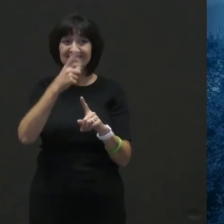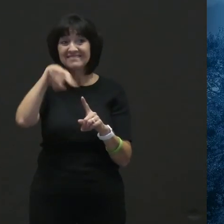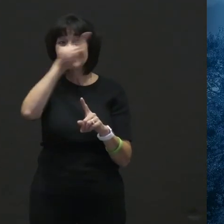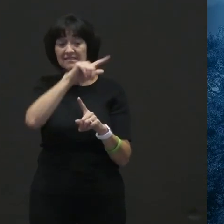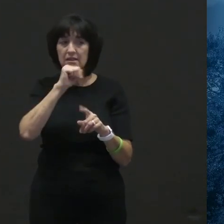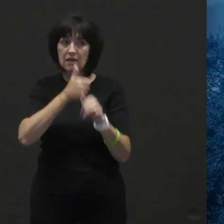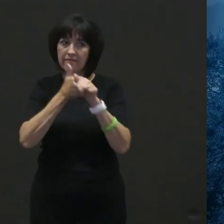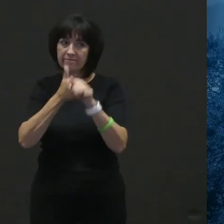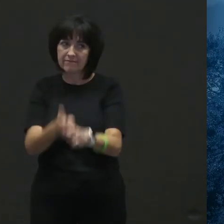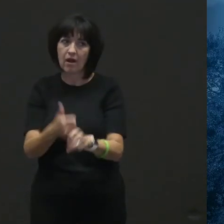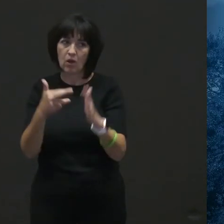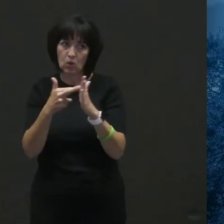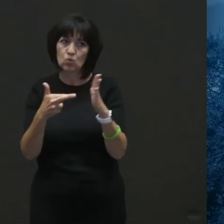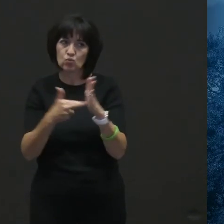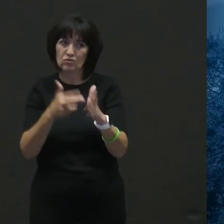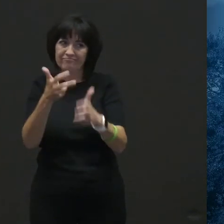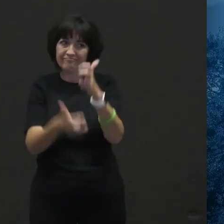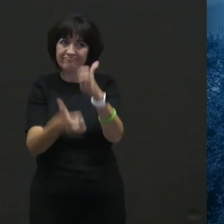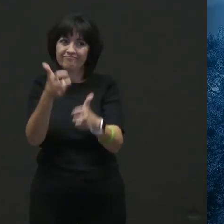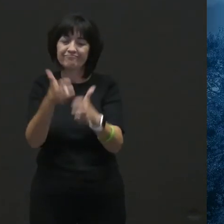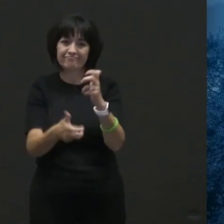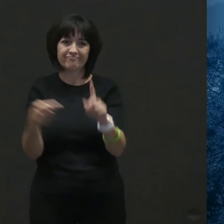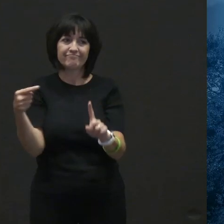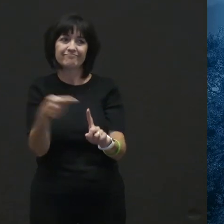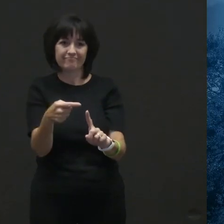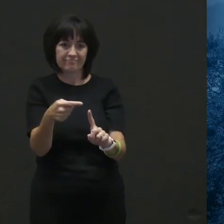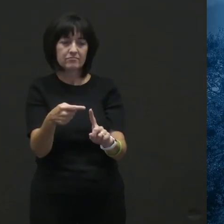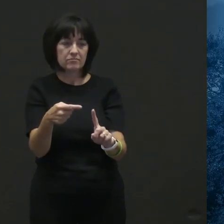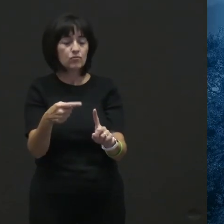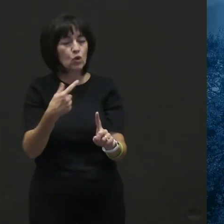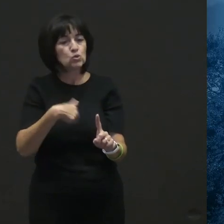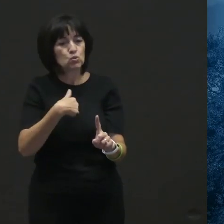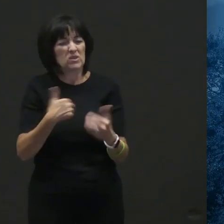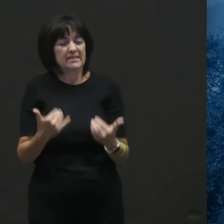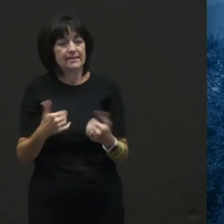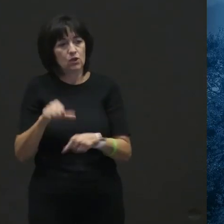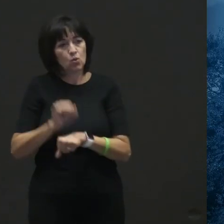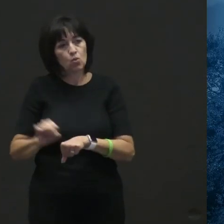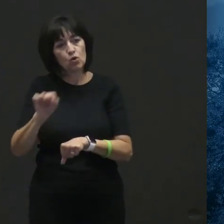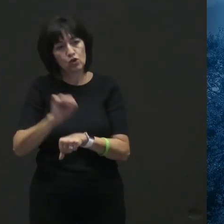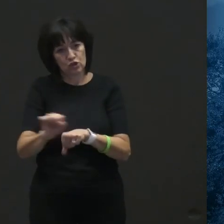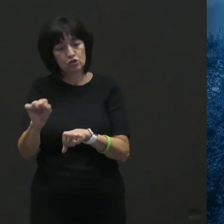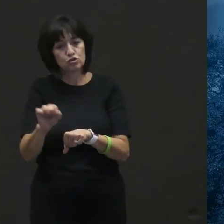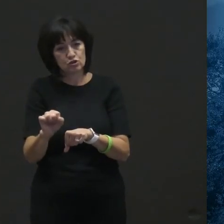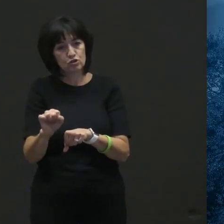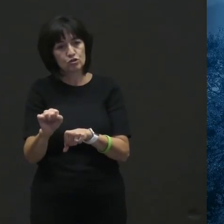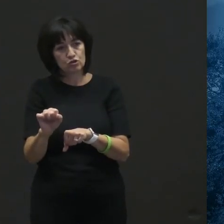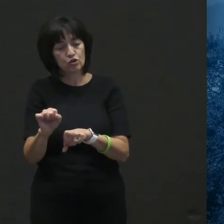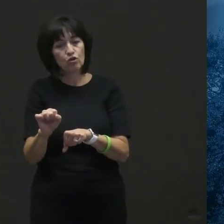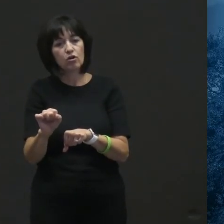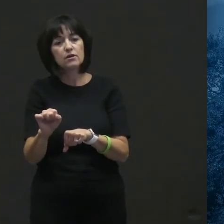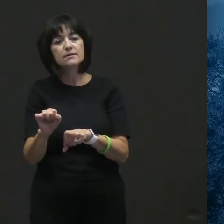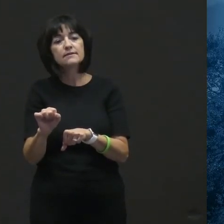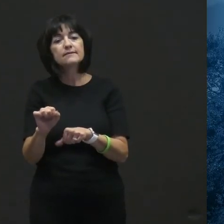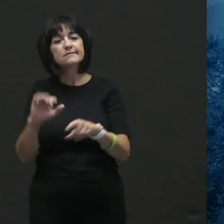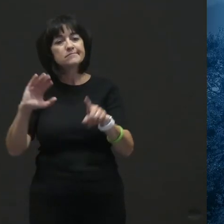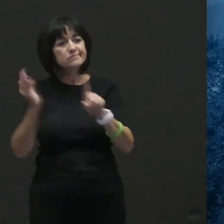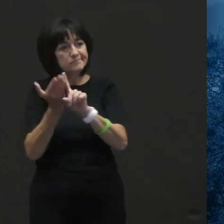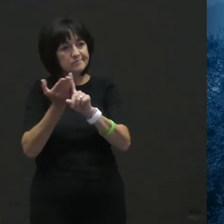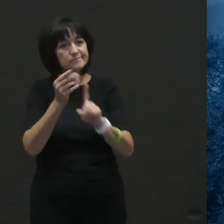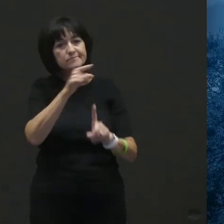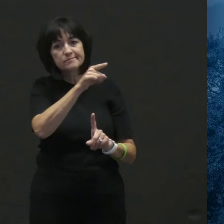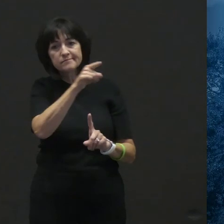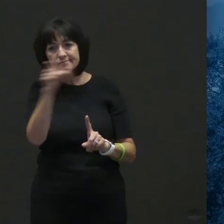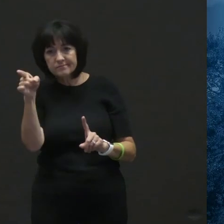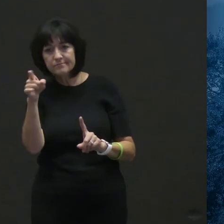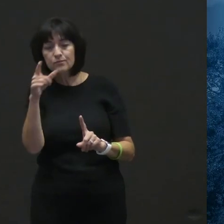something that we're working to tighten up. So we are working on new sports guidance in